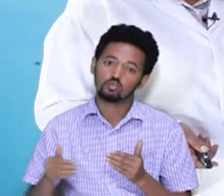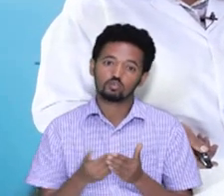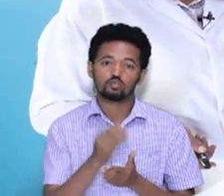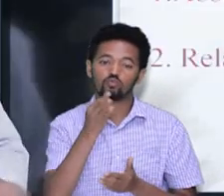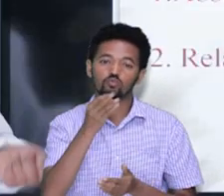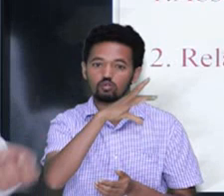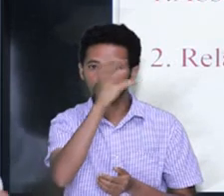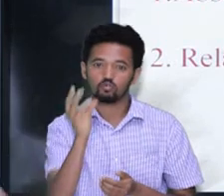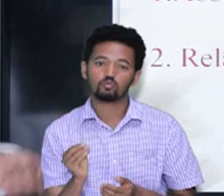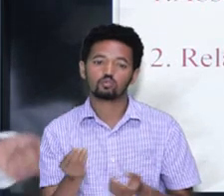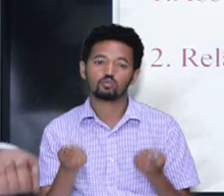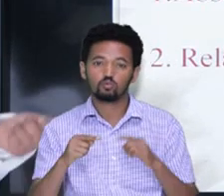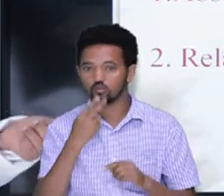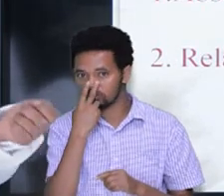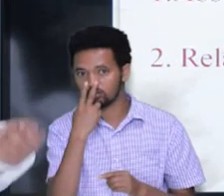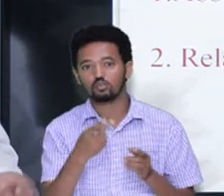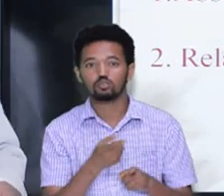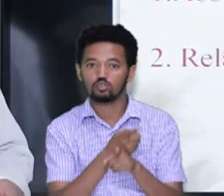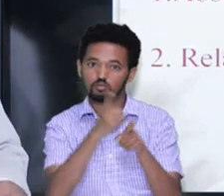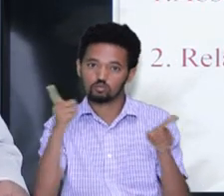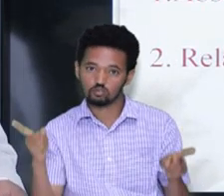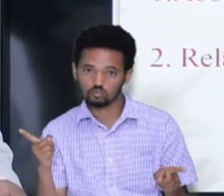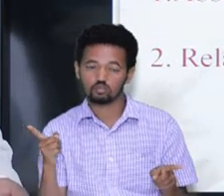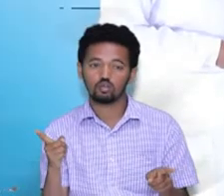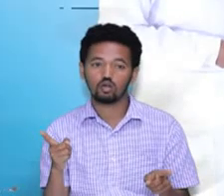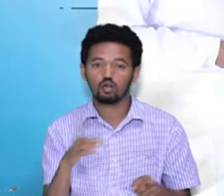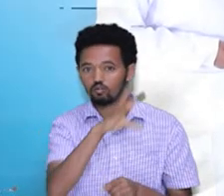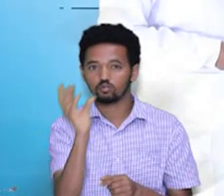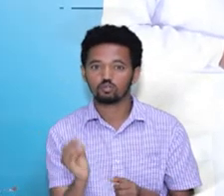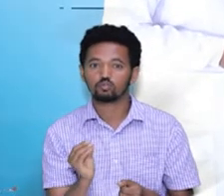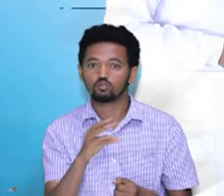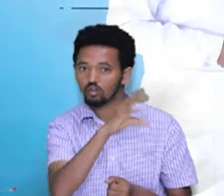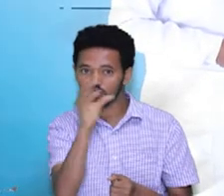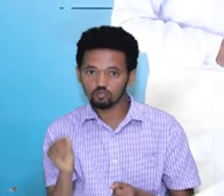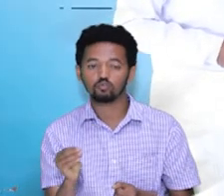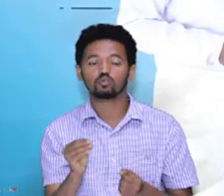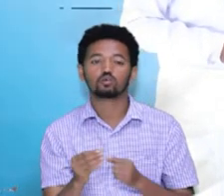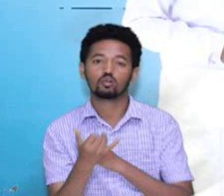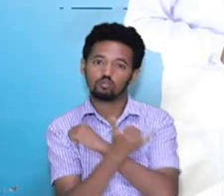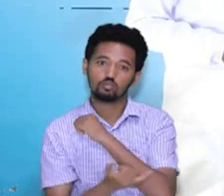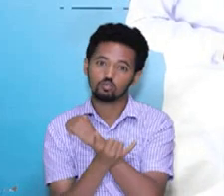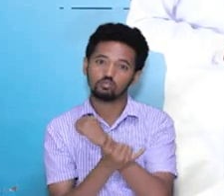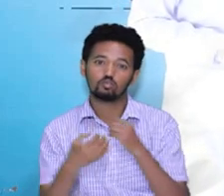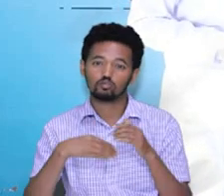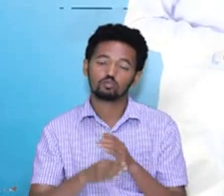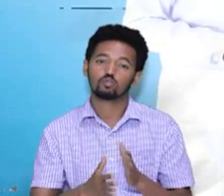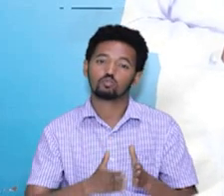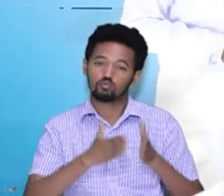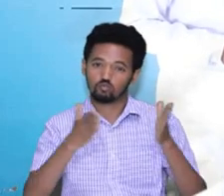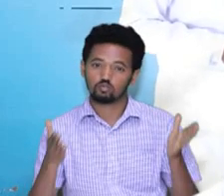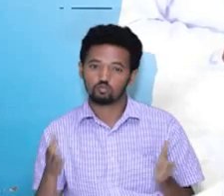Africa. When we see the position of Africa, Africa's location can be expressed in two